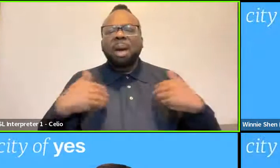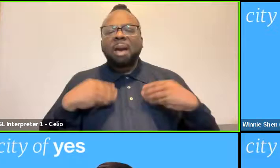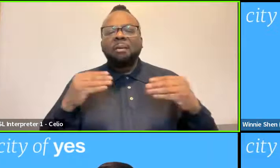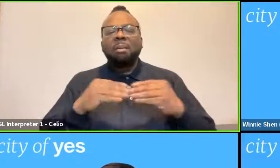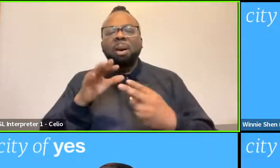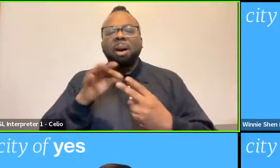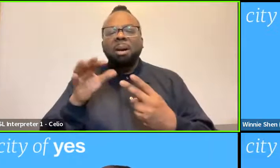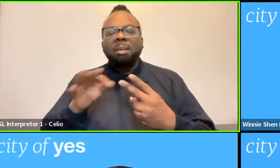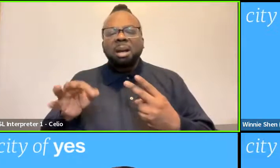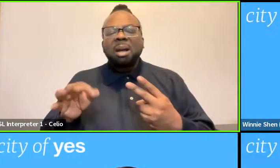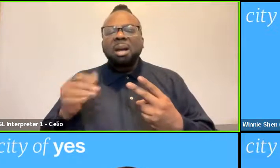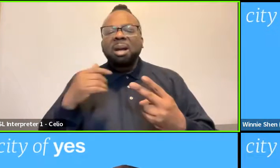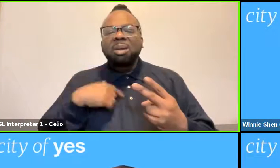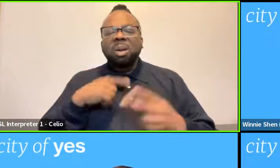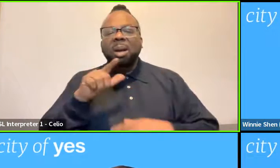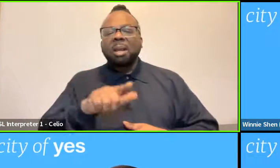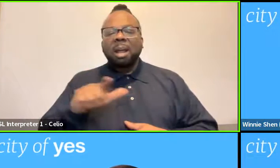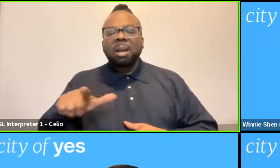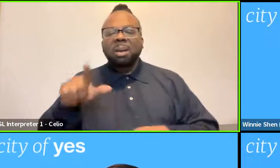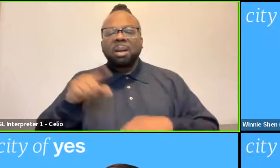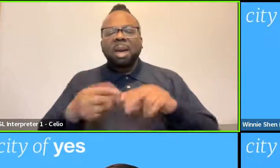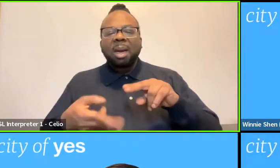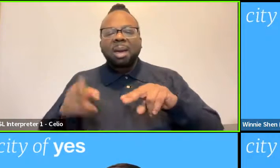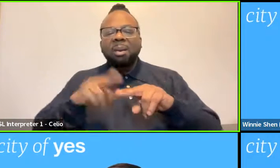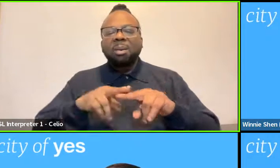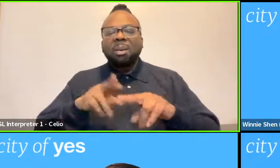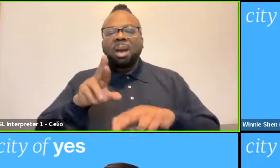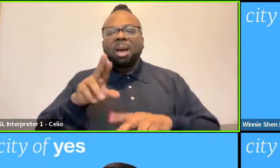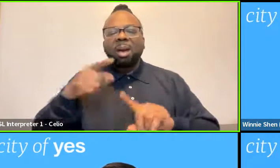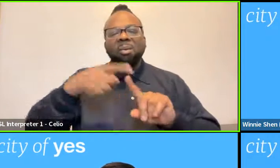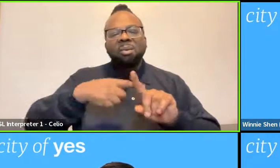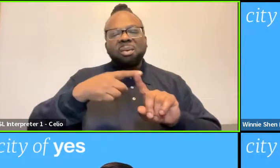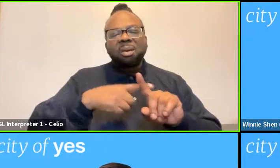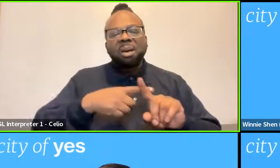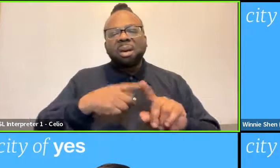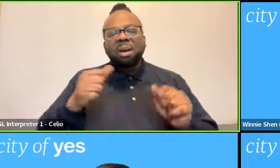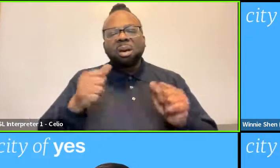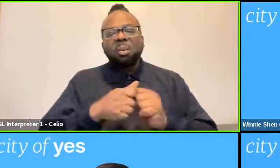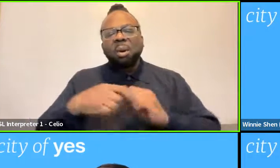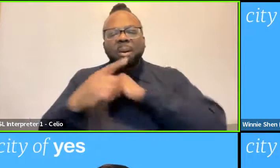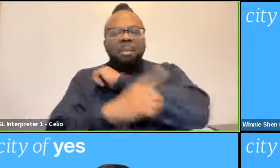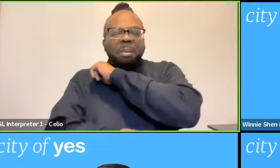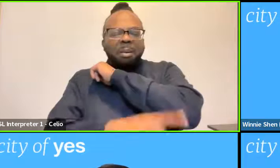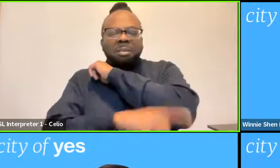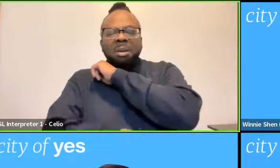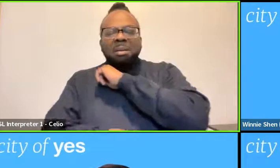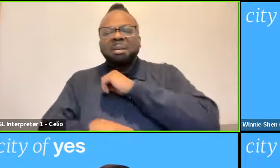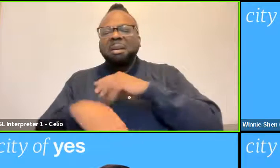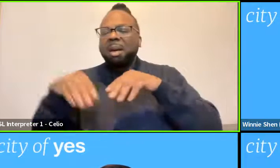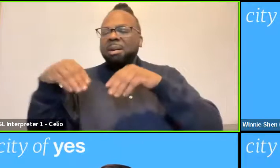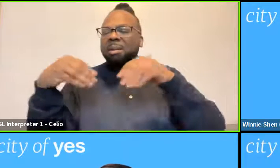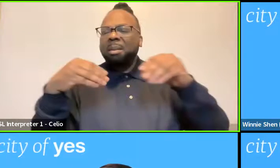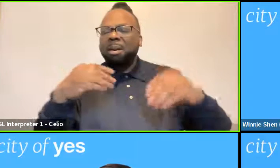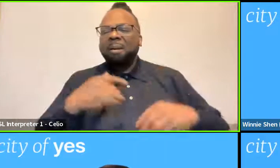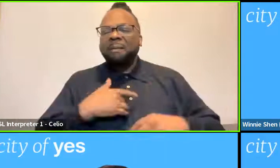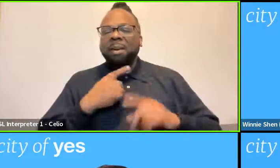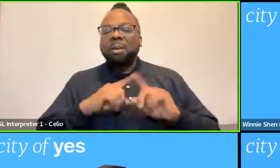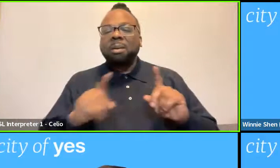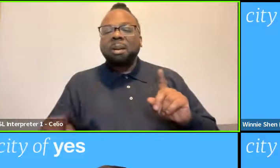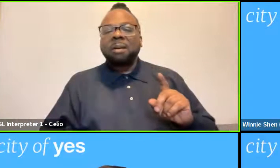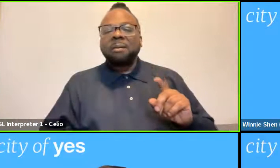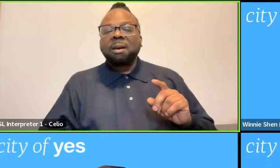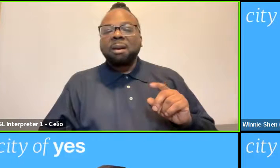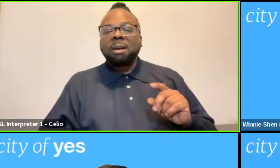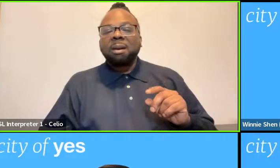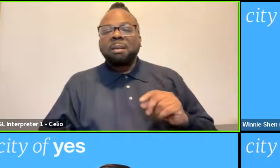can't, raise rent with impunity, so that, the market just feels different. And so that's what we're trying to